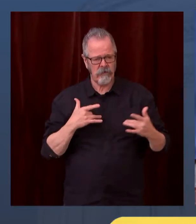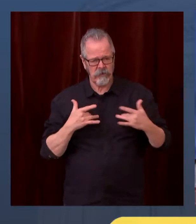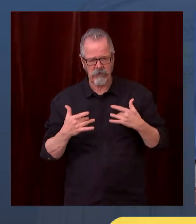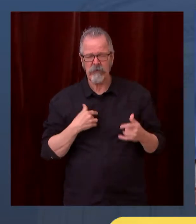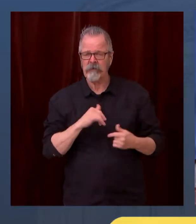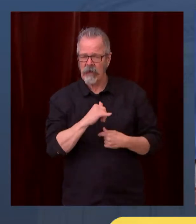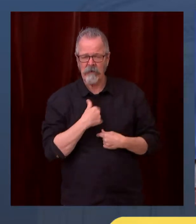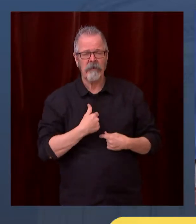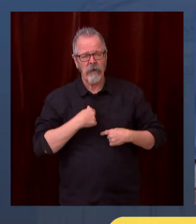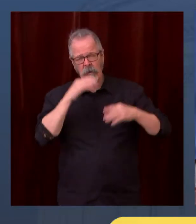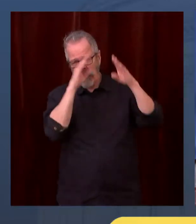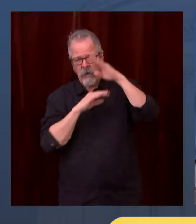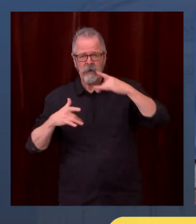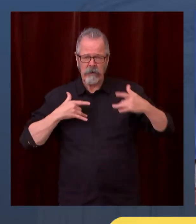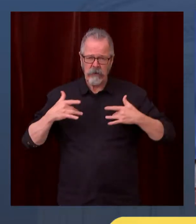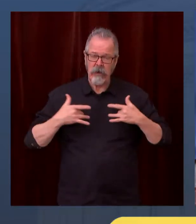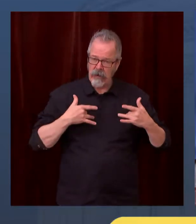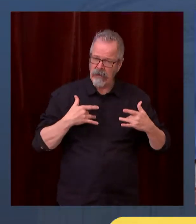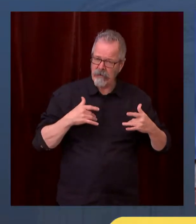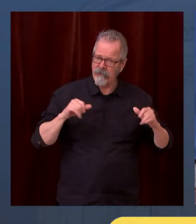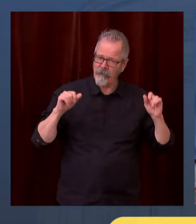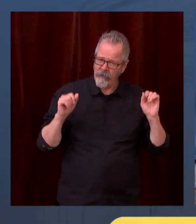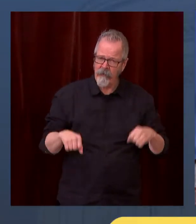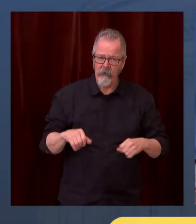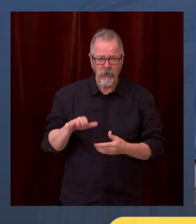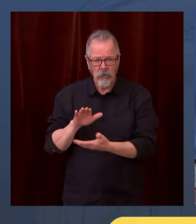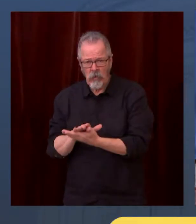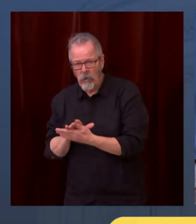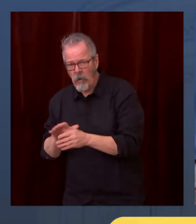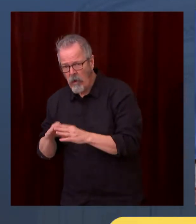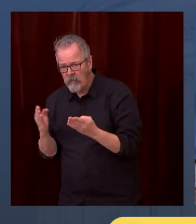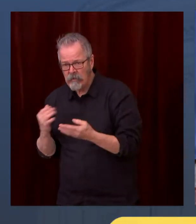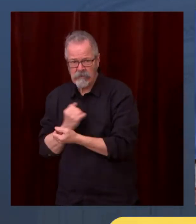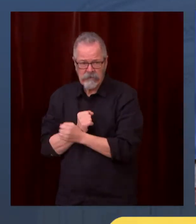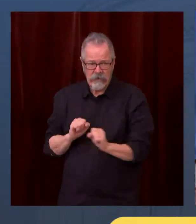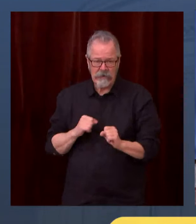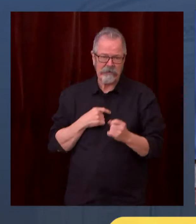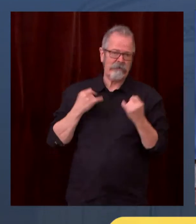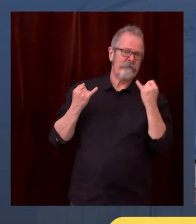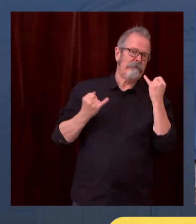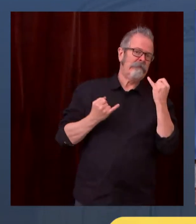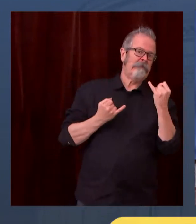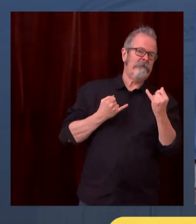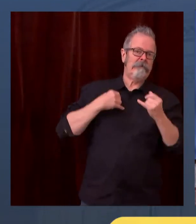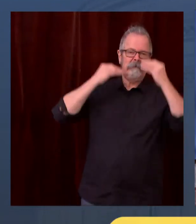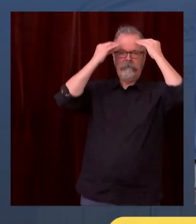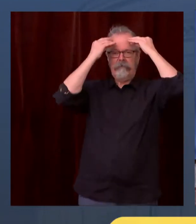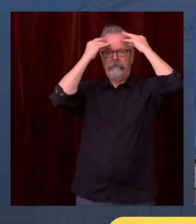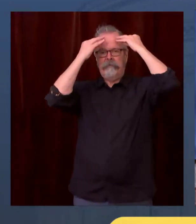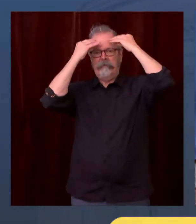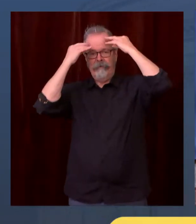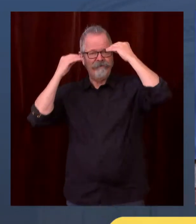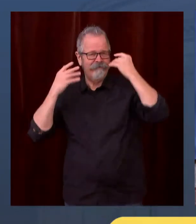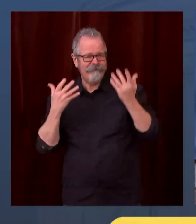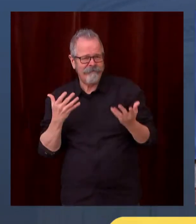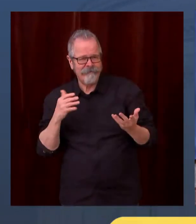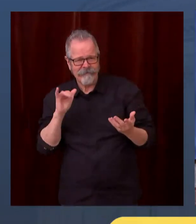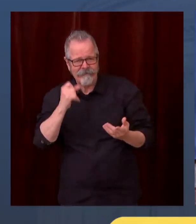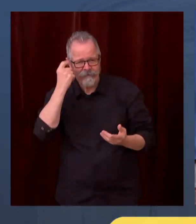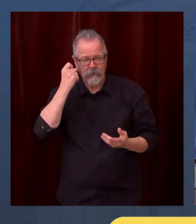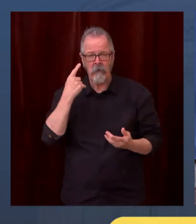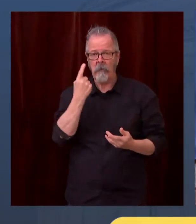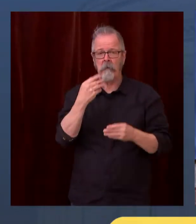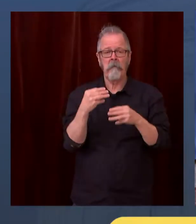concerns about whether or not it could be safe to go back to on-site instruction. I talked to a math teacher at Elk Ridge Elementary School yesterday, day